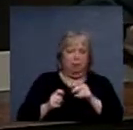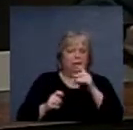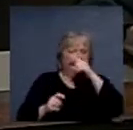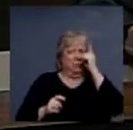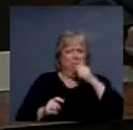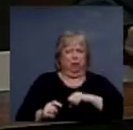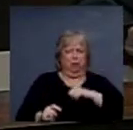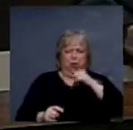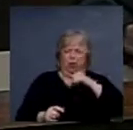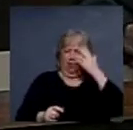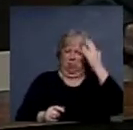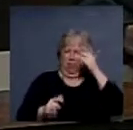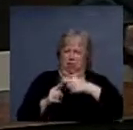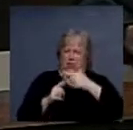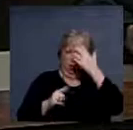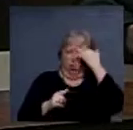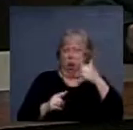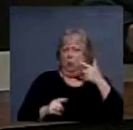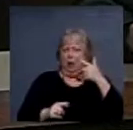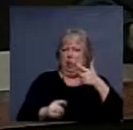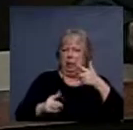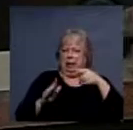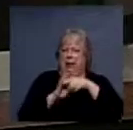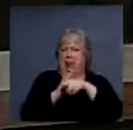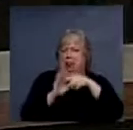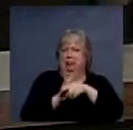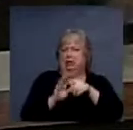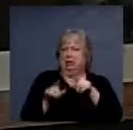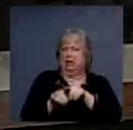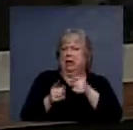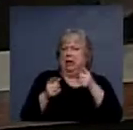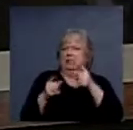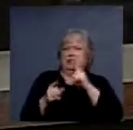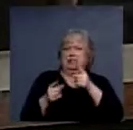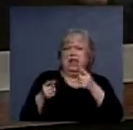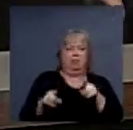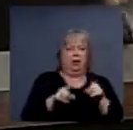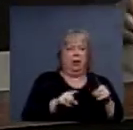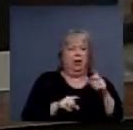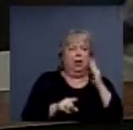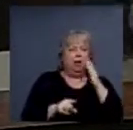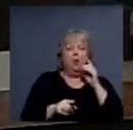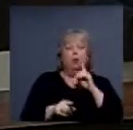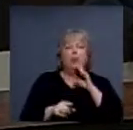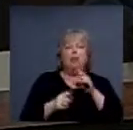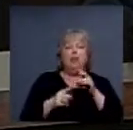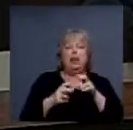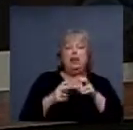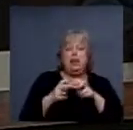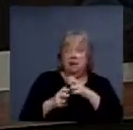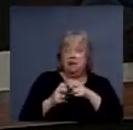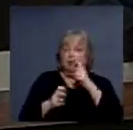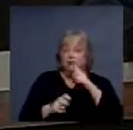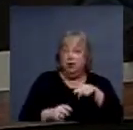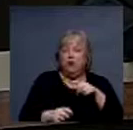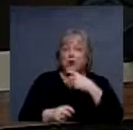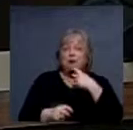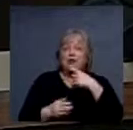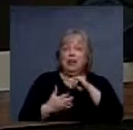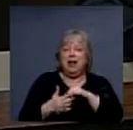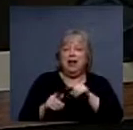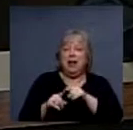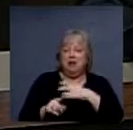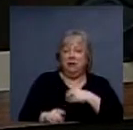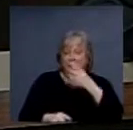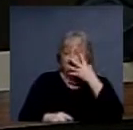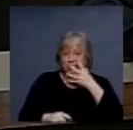we killing like we're doing? And that's my question, and I know it would be difficult for you all to say that as Caucasians, but I want to let you know